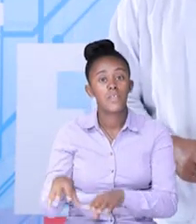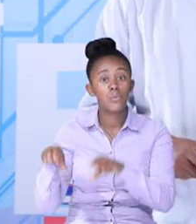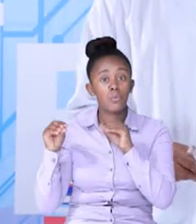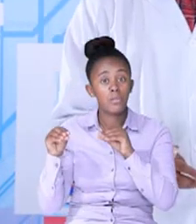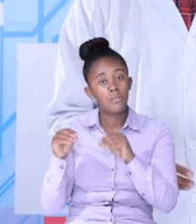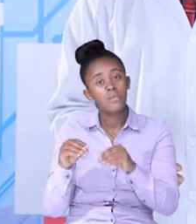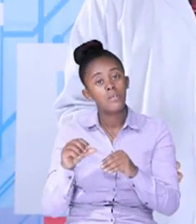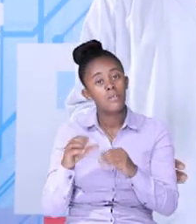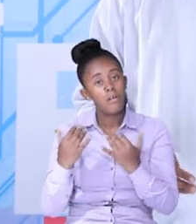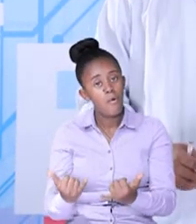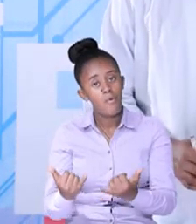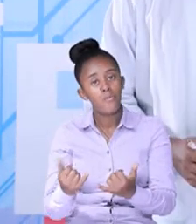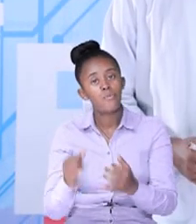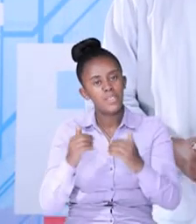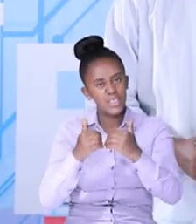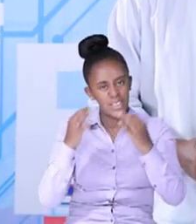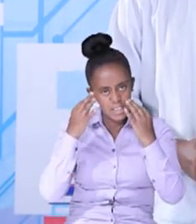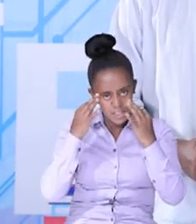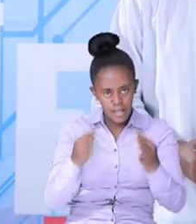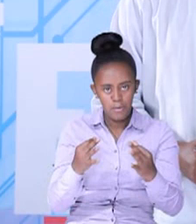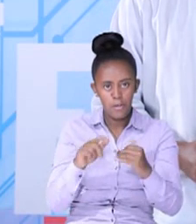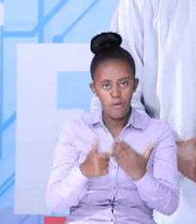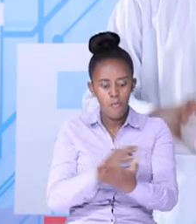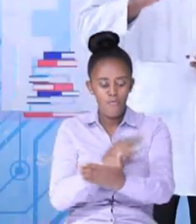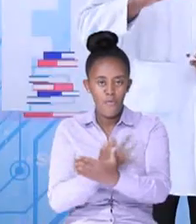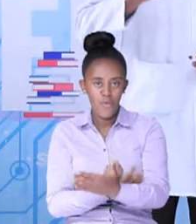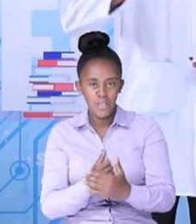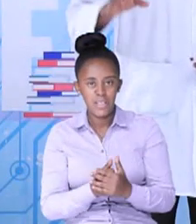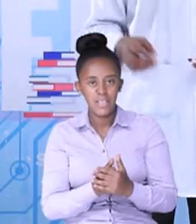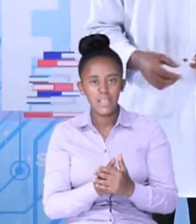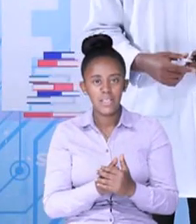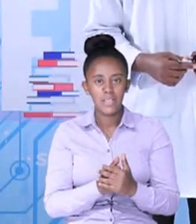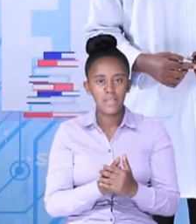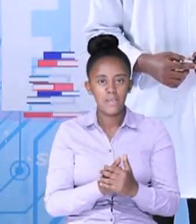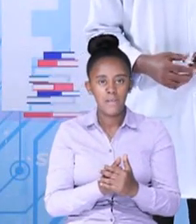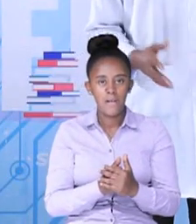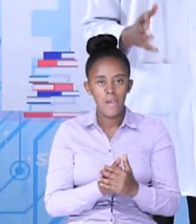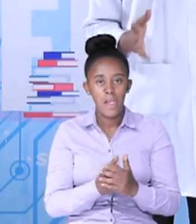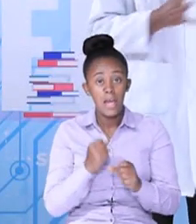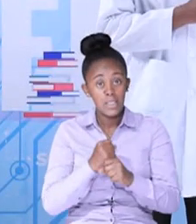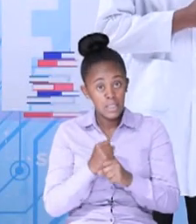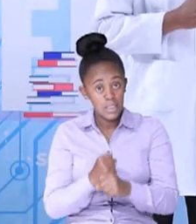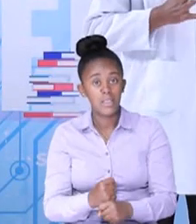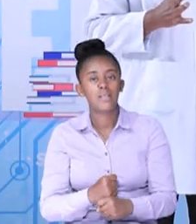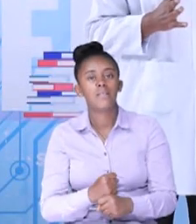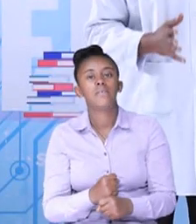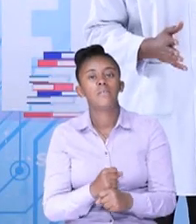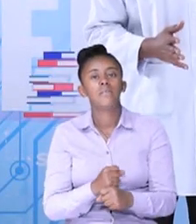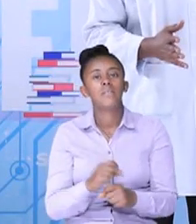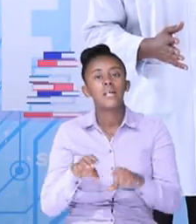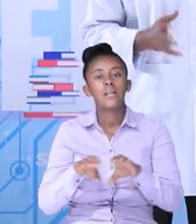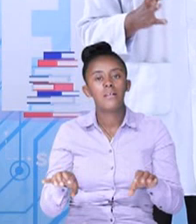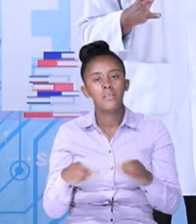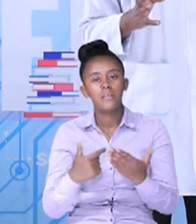Students, now let's try to determine the force exerted on current carrying conductors. So far, we